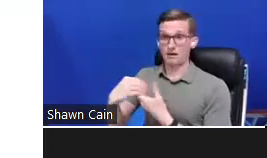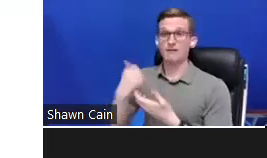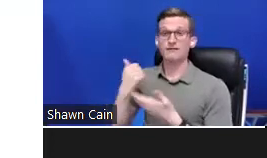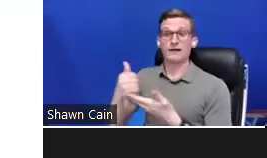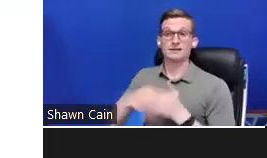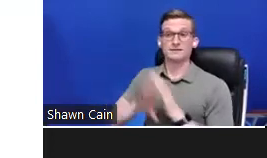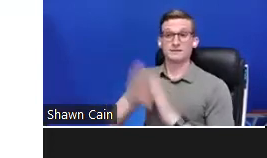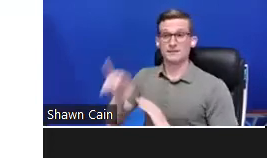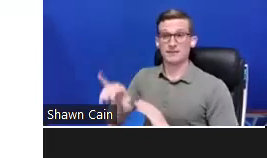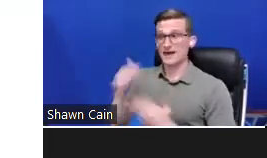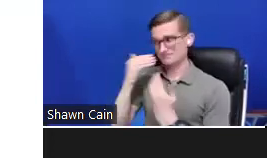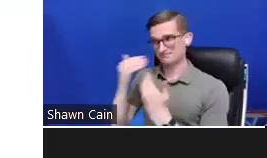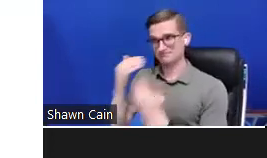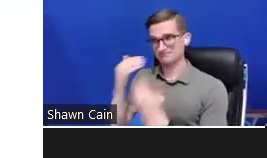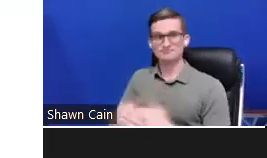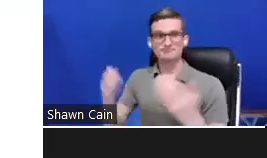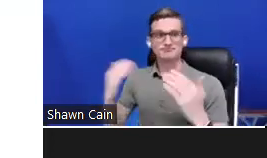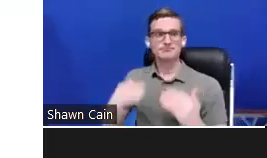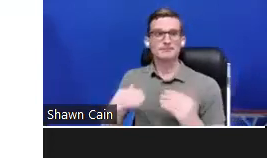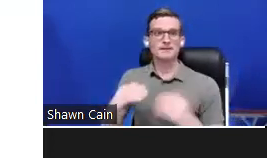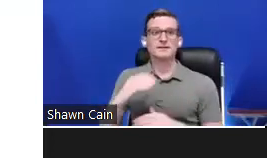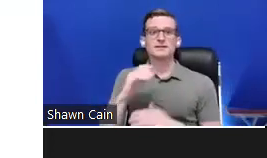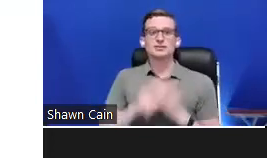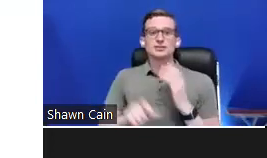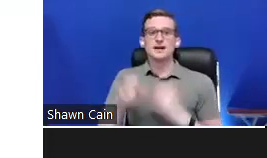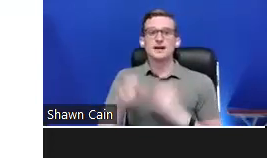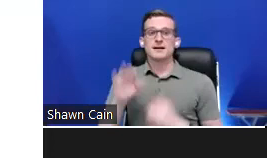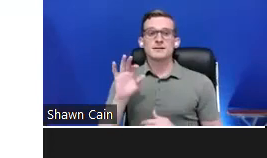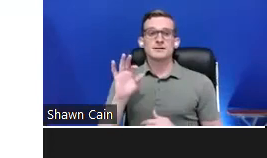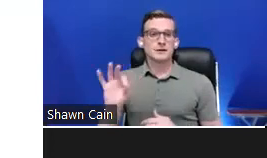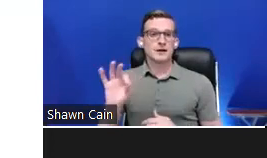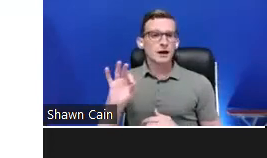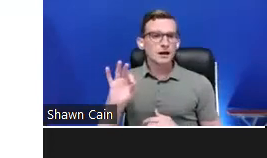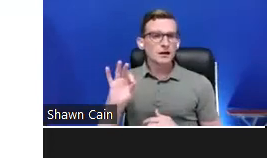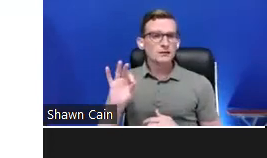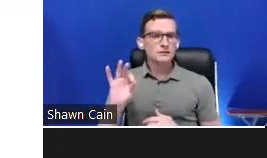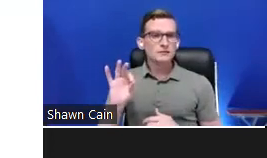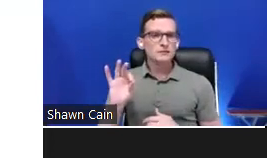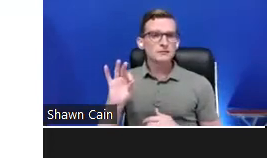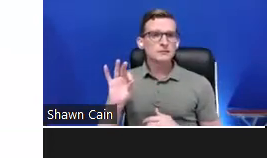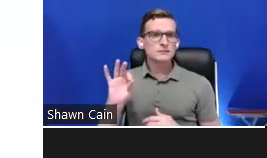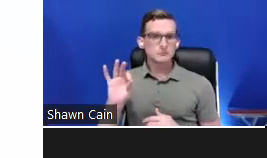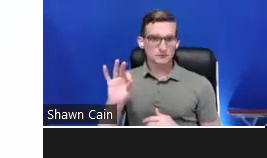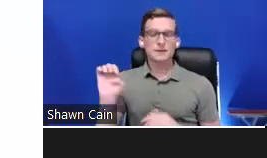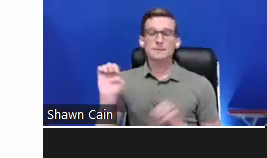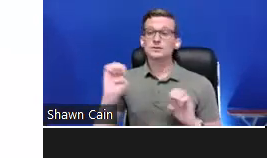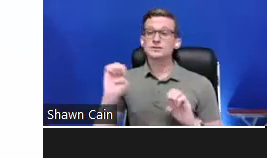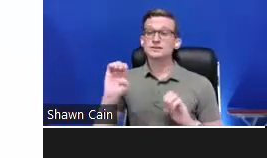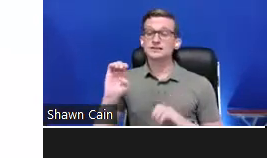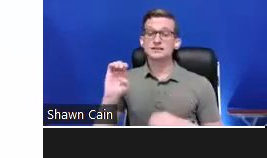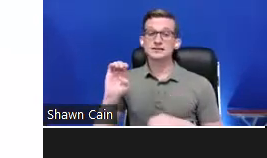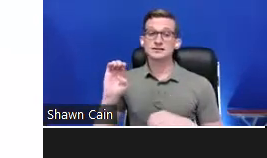behavioral health services chapter with a number of sub-endorsements under that. And then our chapter 10, emergency and